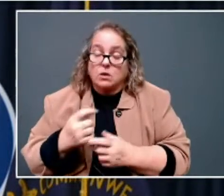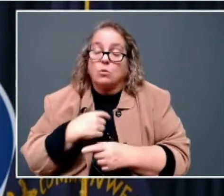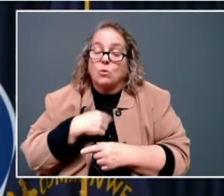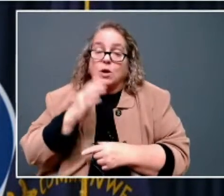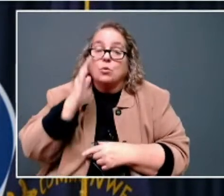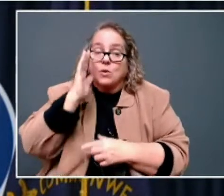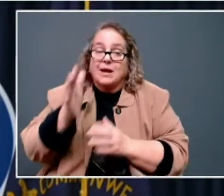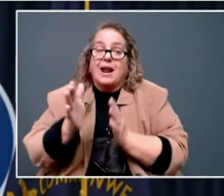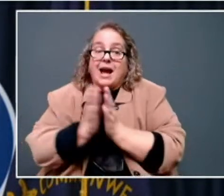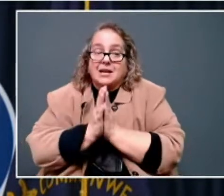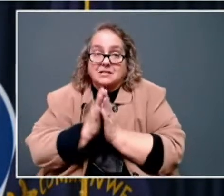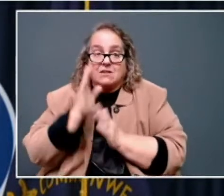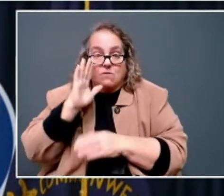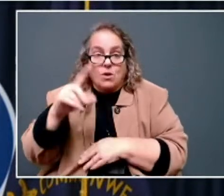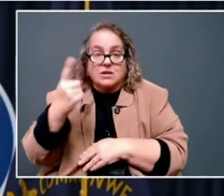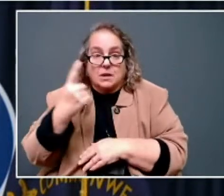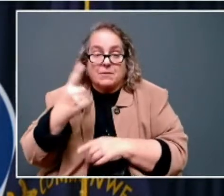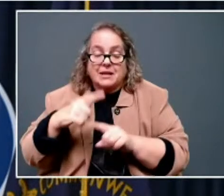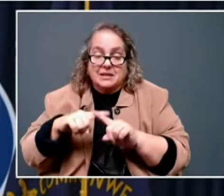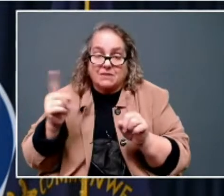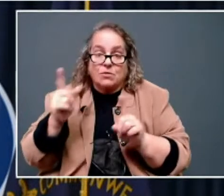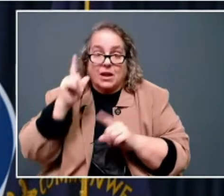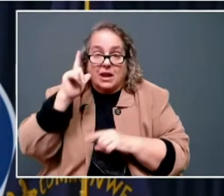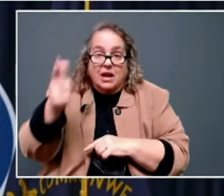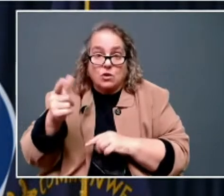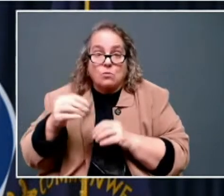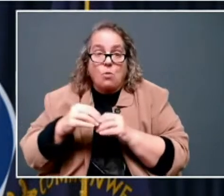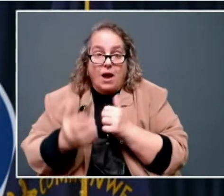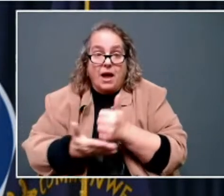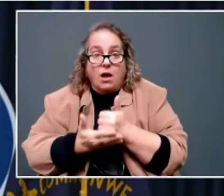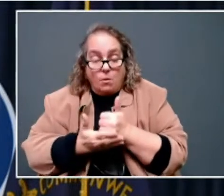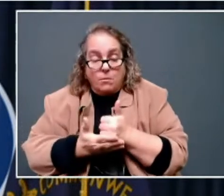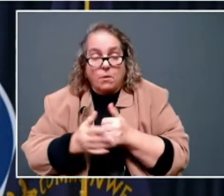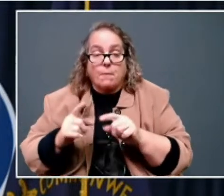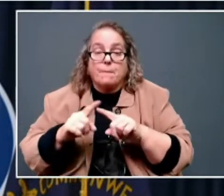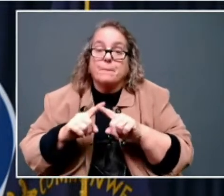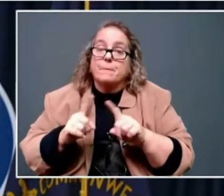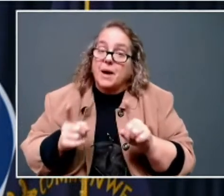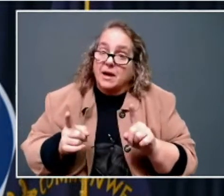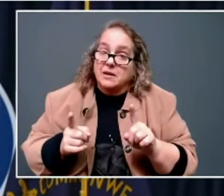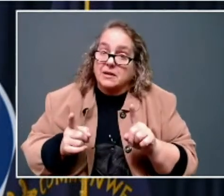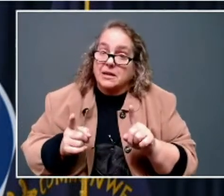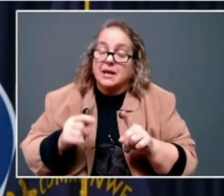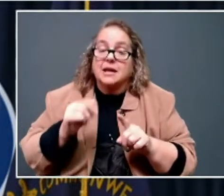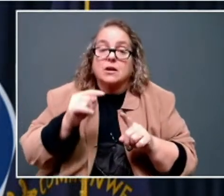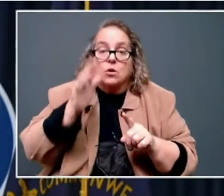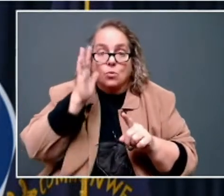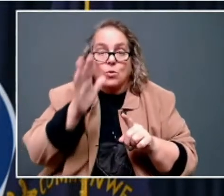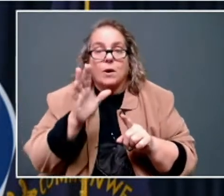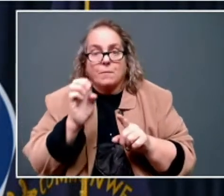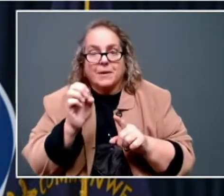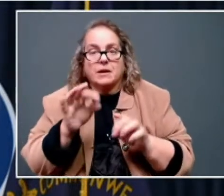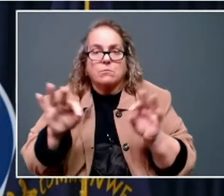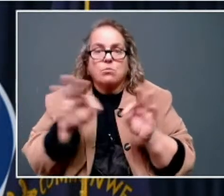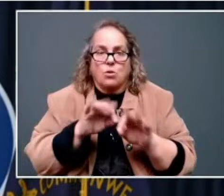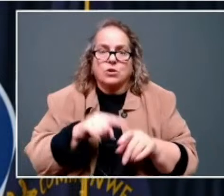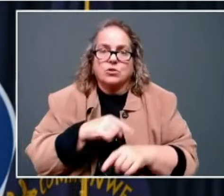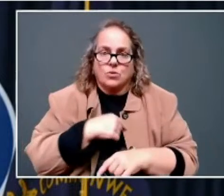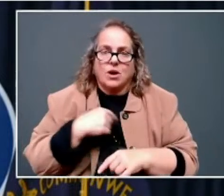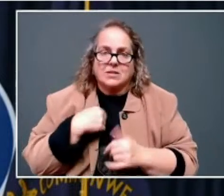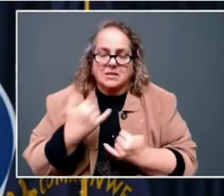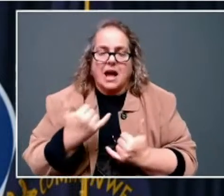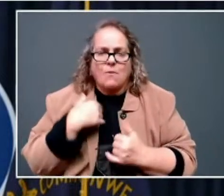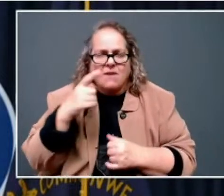something different, at least a little bit more help, but it is going to be significant. And so now we've got to be thoughtful,